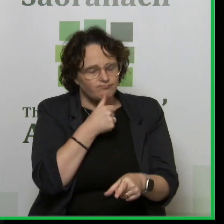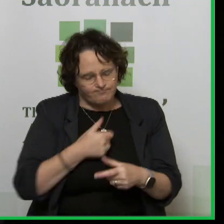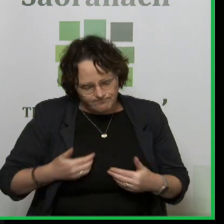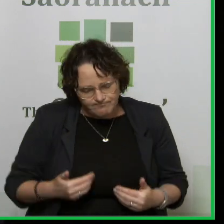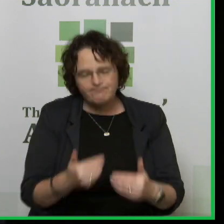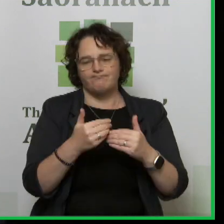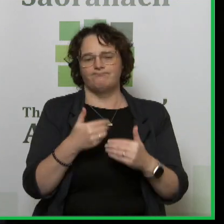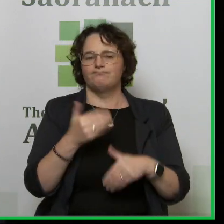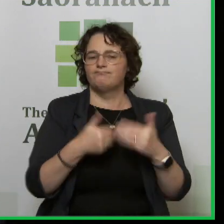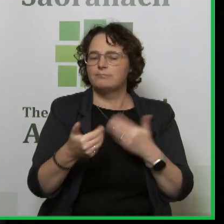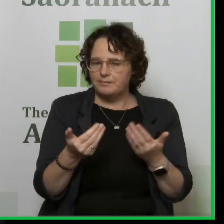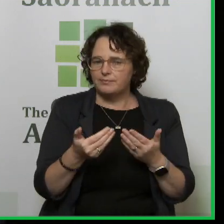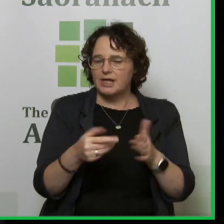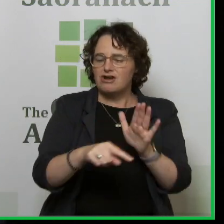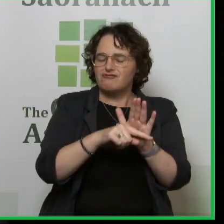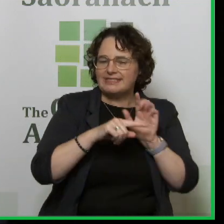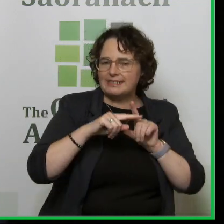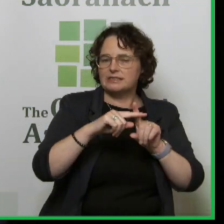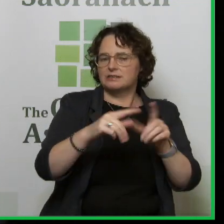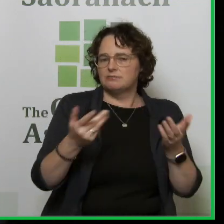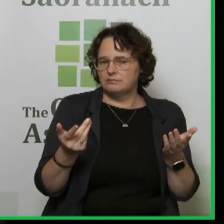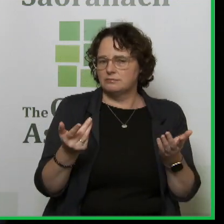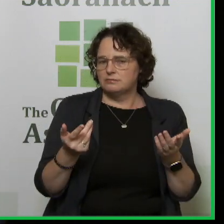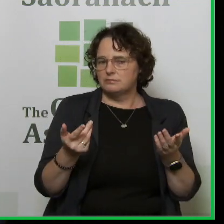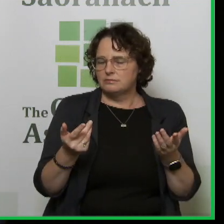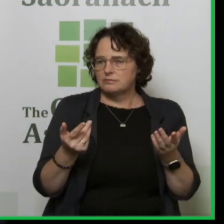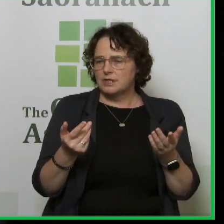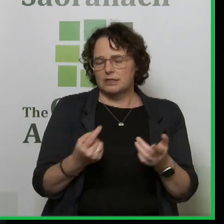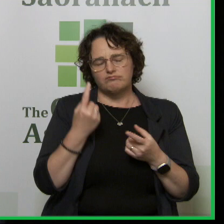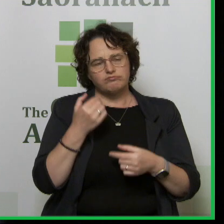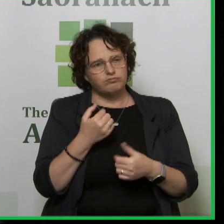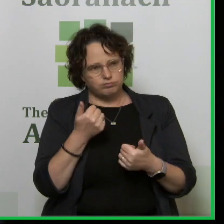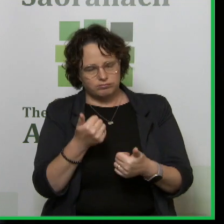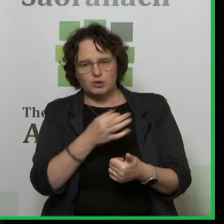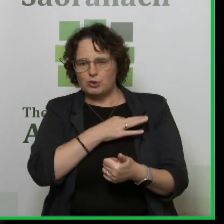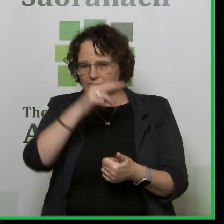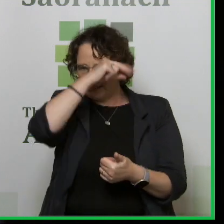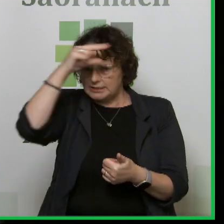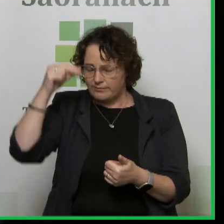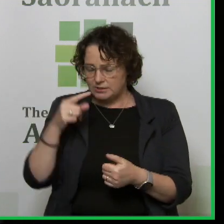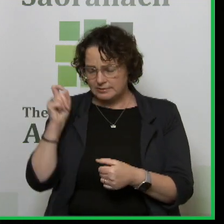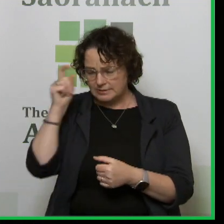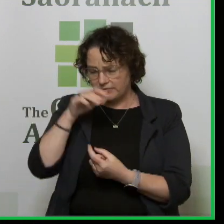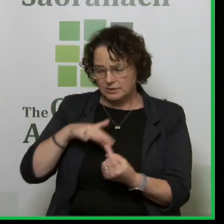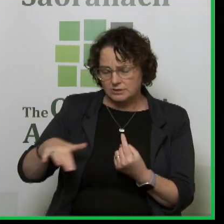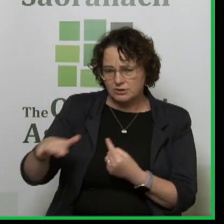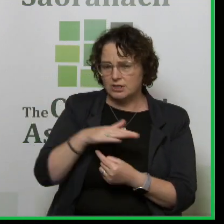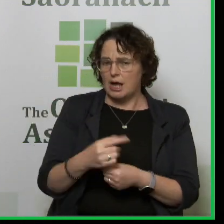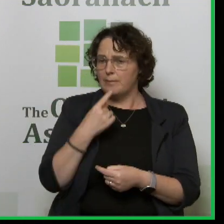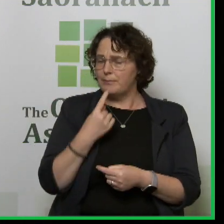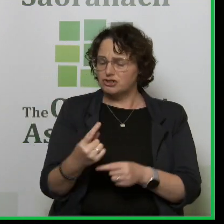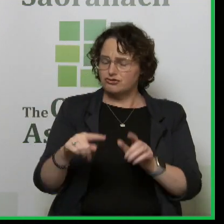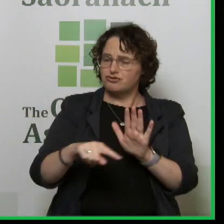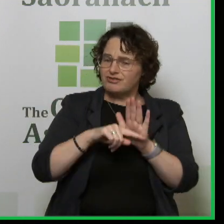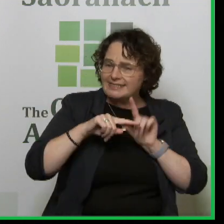of COVID. But it's a great example of how, in a very, very difficult situation, resilience was the one thing that shone